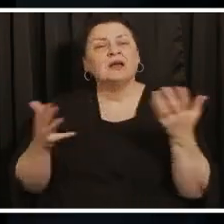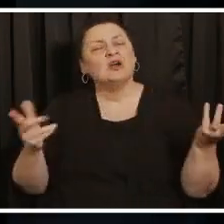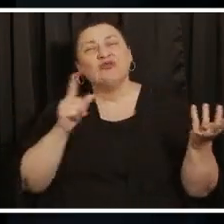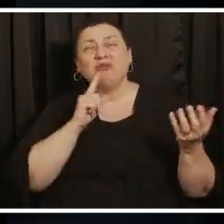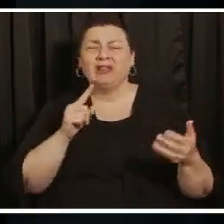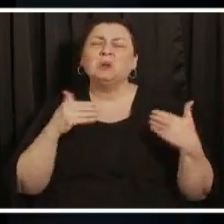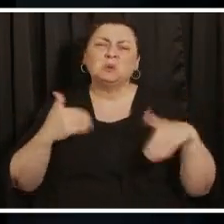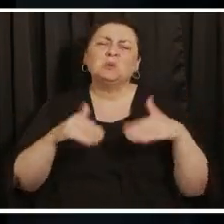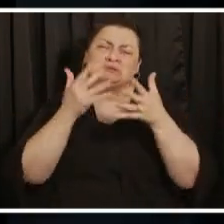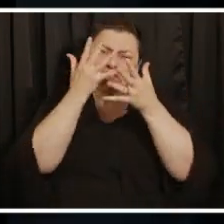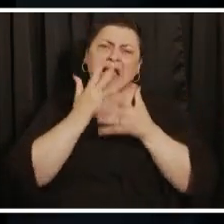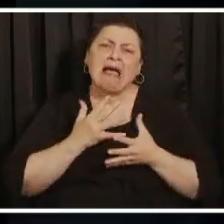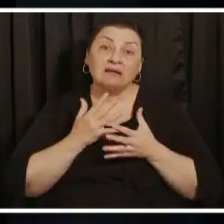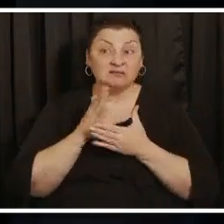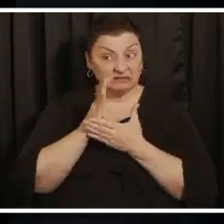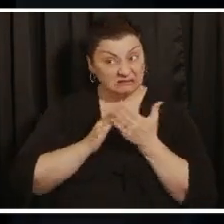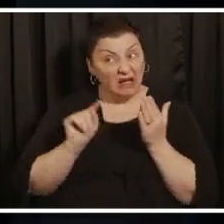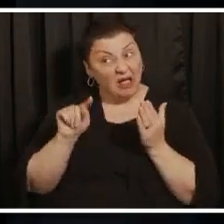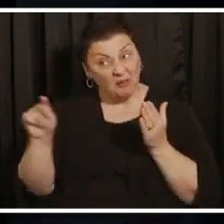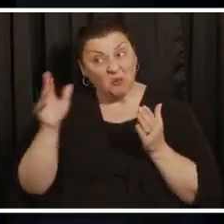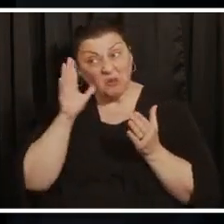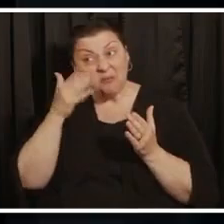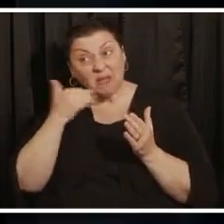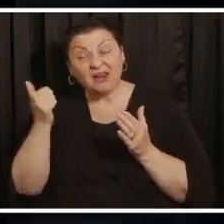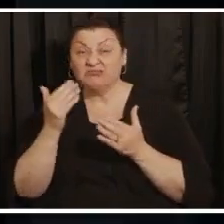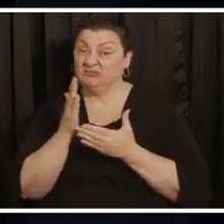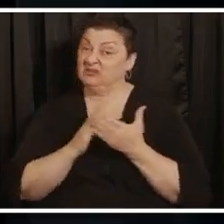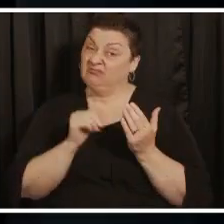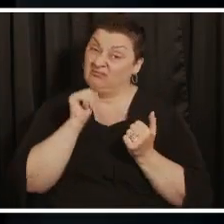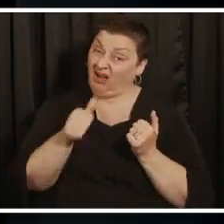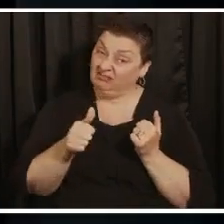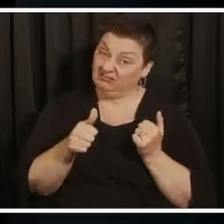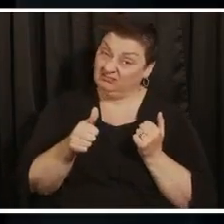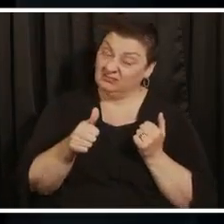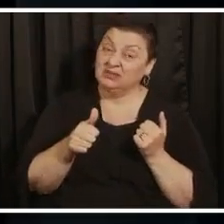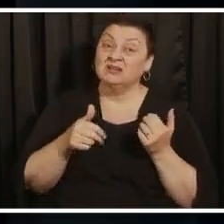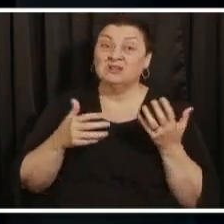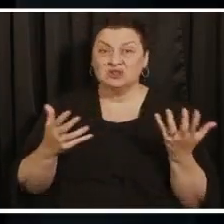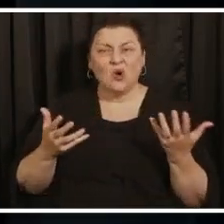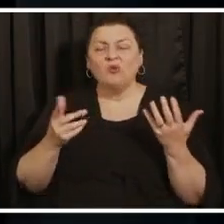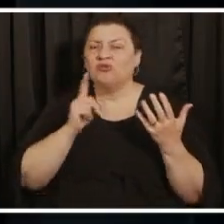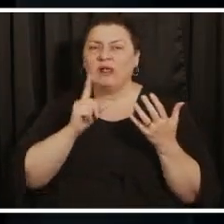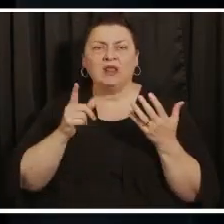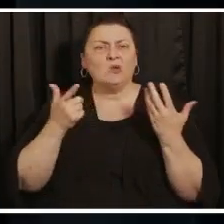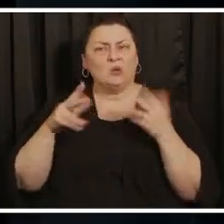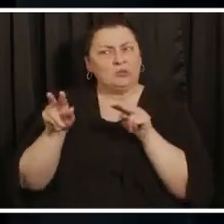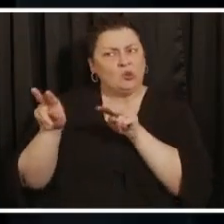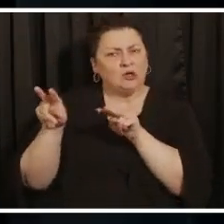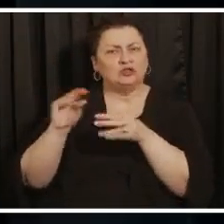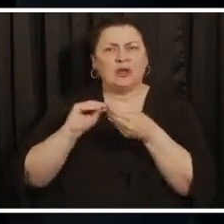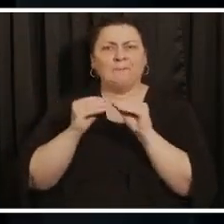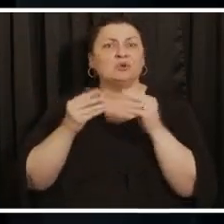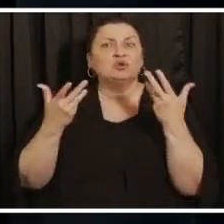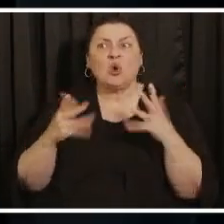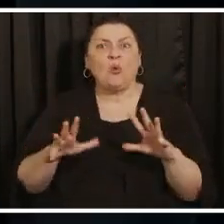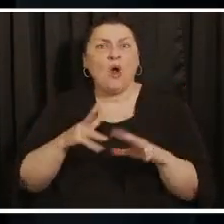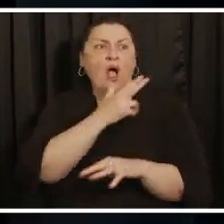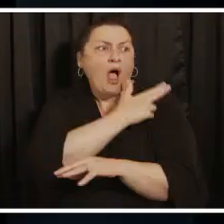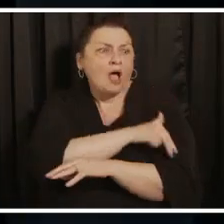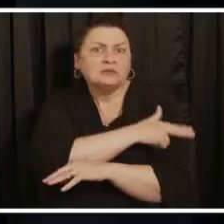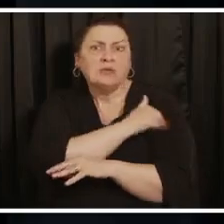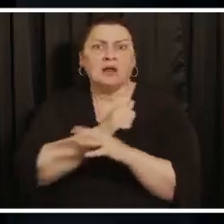but some of them don't. We will act to avoid overwhelming our hospital capacity for people of any age if